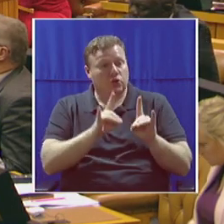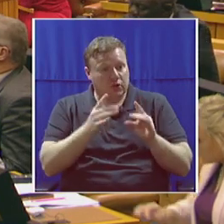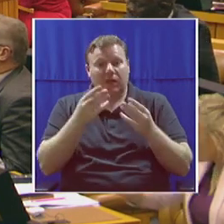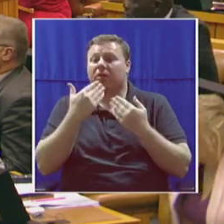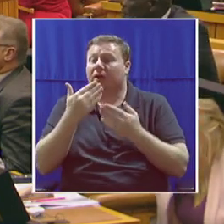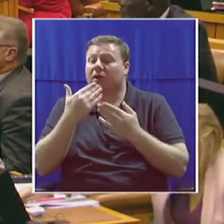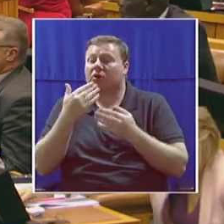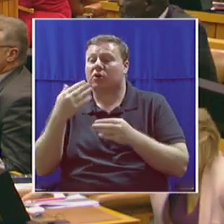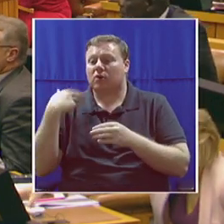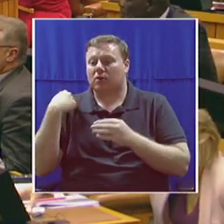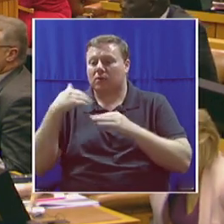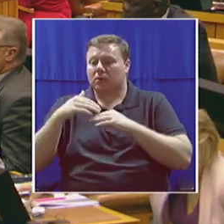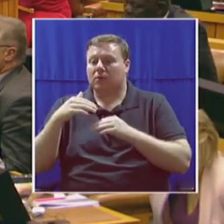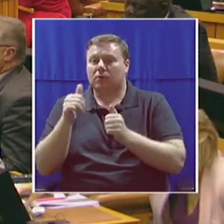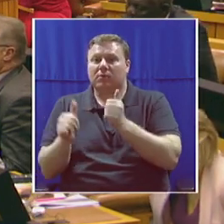the apart dat